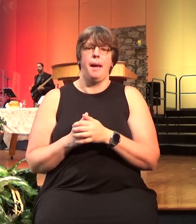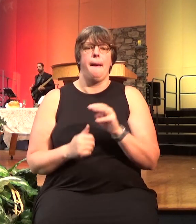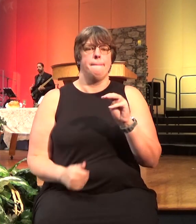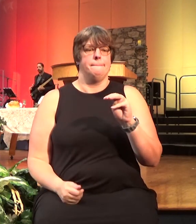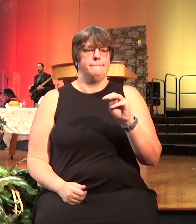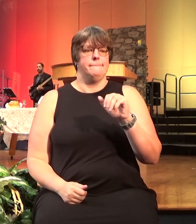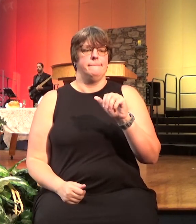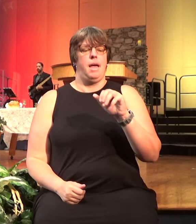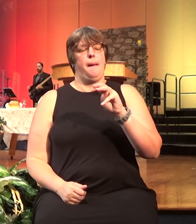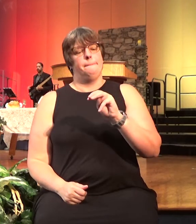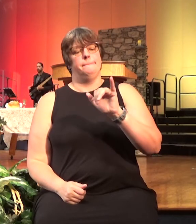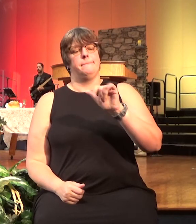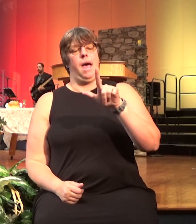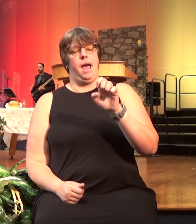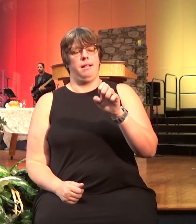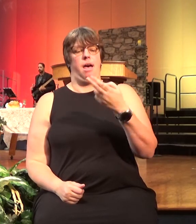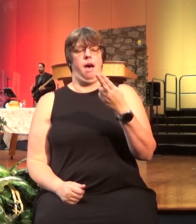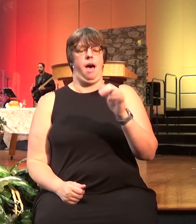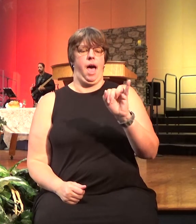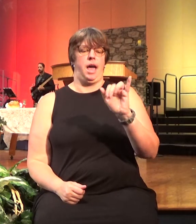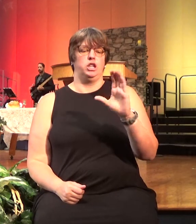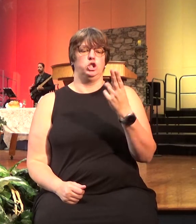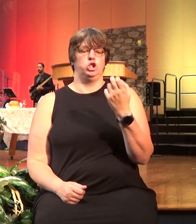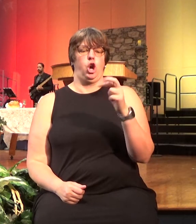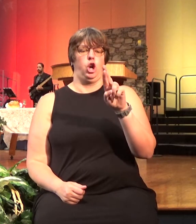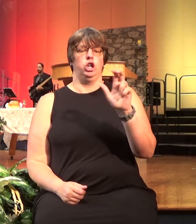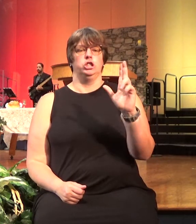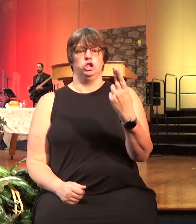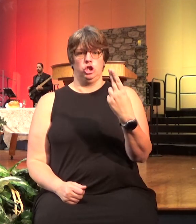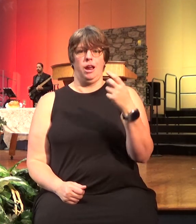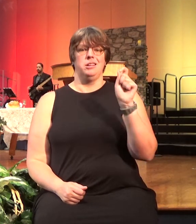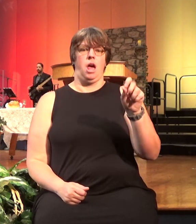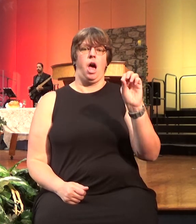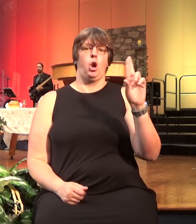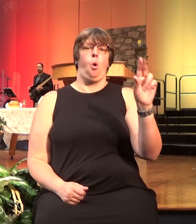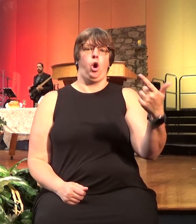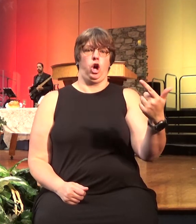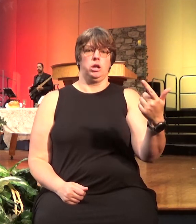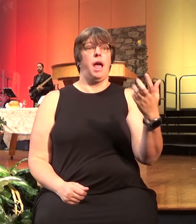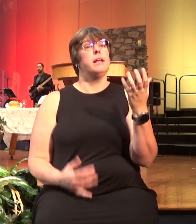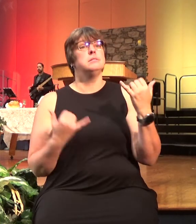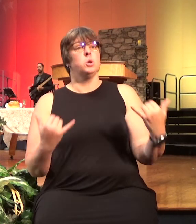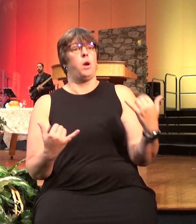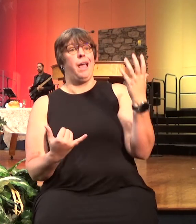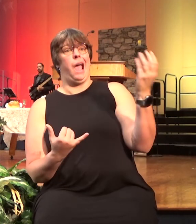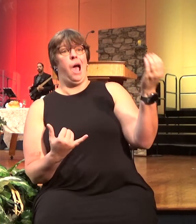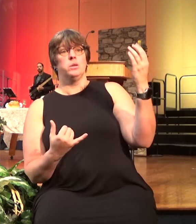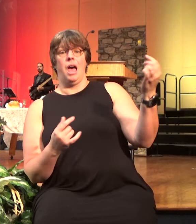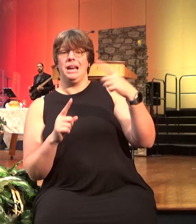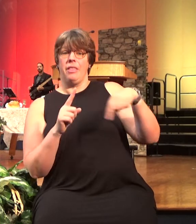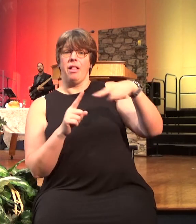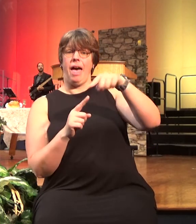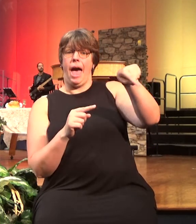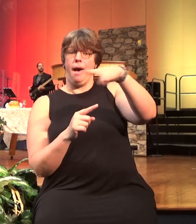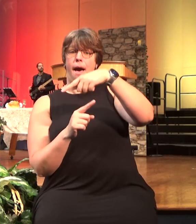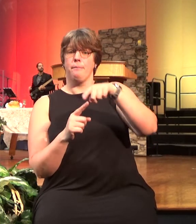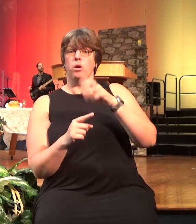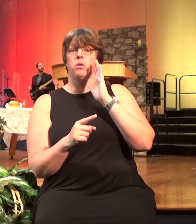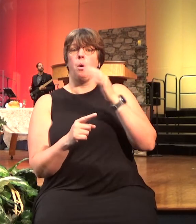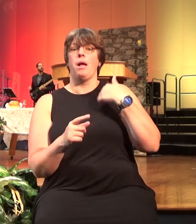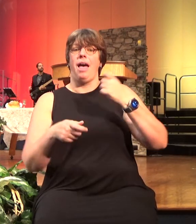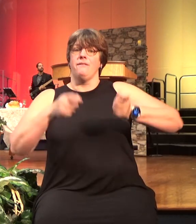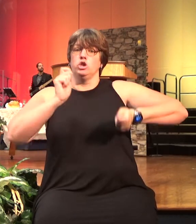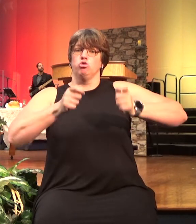anything in your life that you might want to improve or something wonderful that you're wanting to continue going. Please allow our practitioners to serve